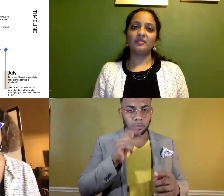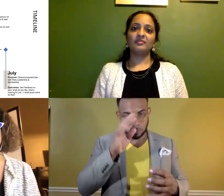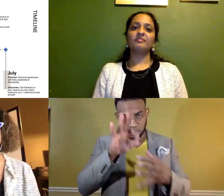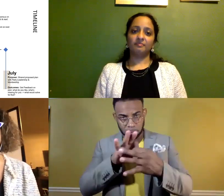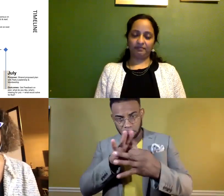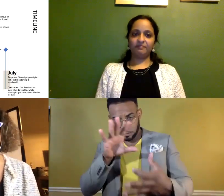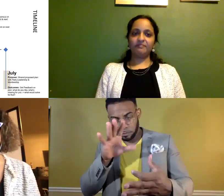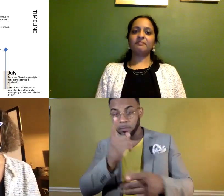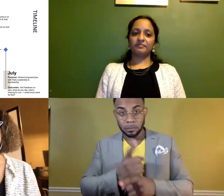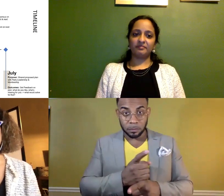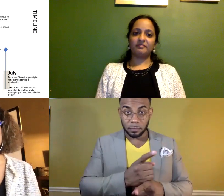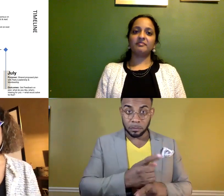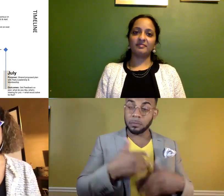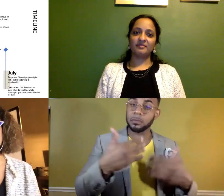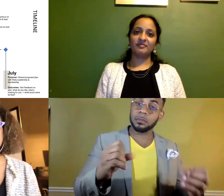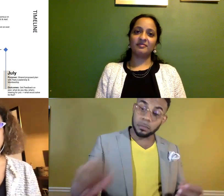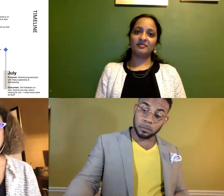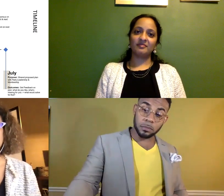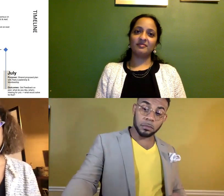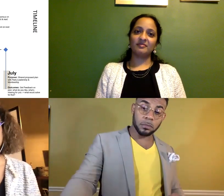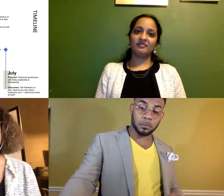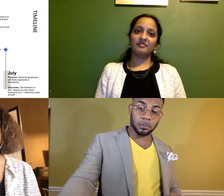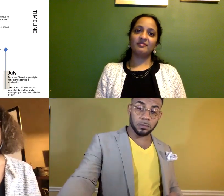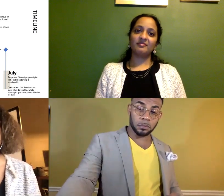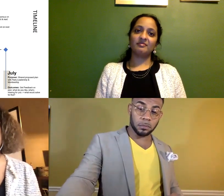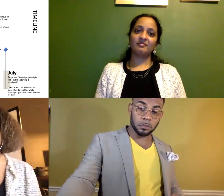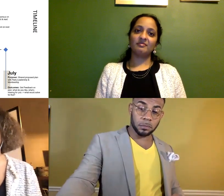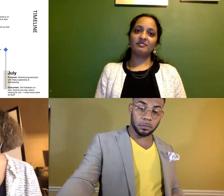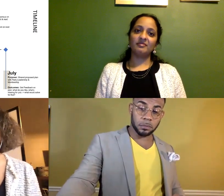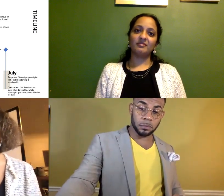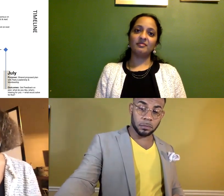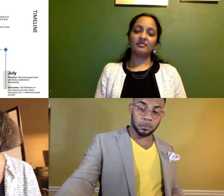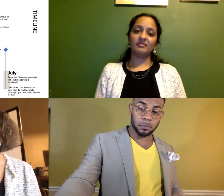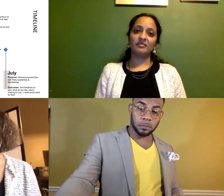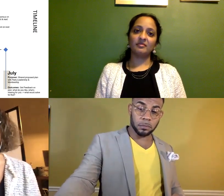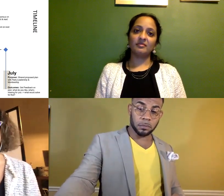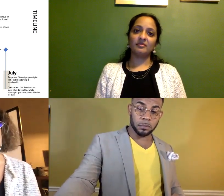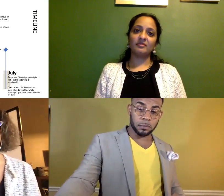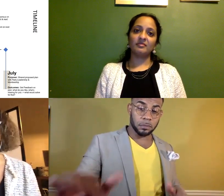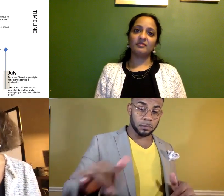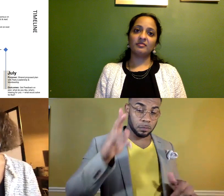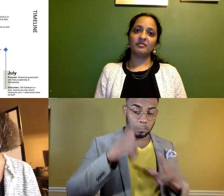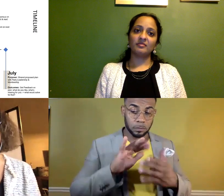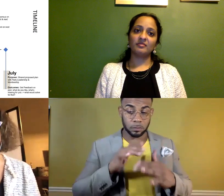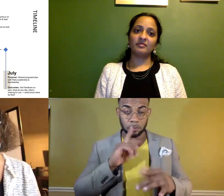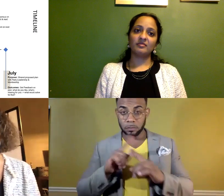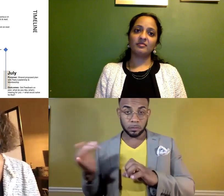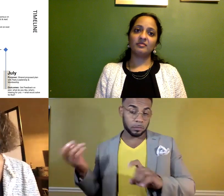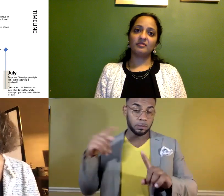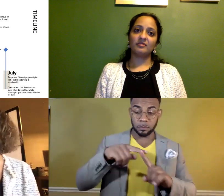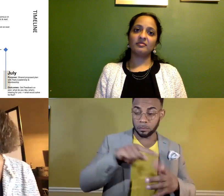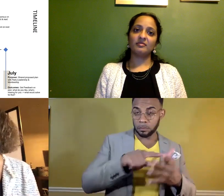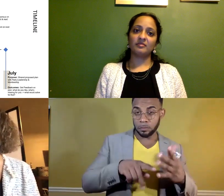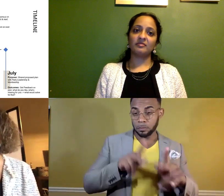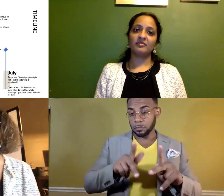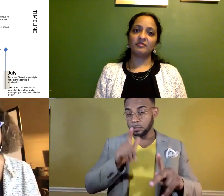disengage, right? Mhm. So the soul talks, while we will be hearing from communities, we are also going to come back to the